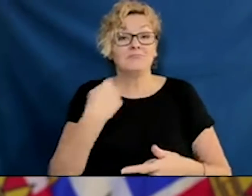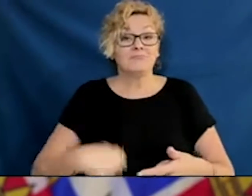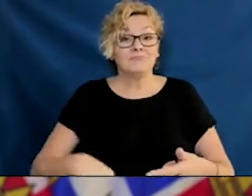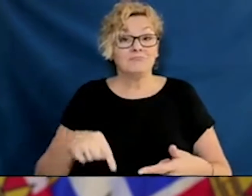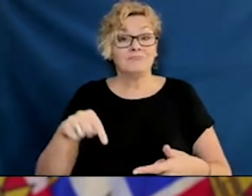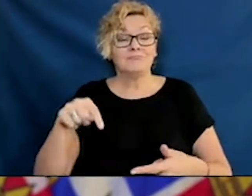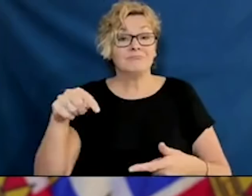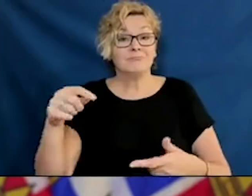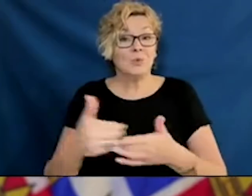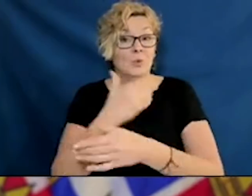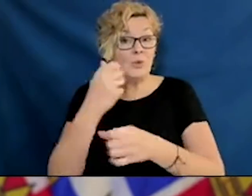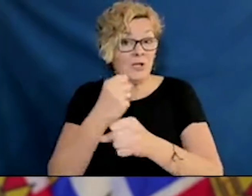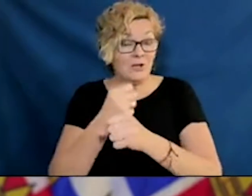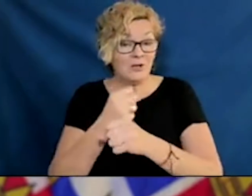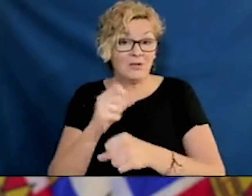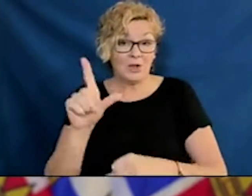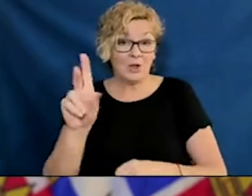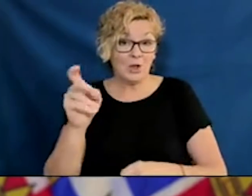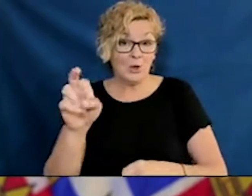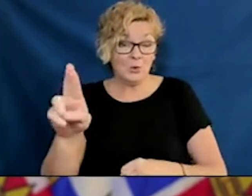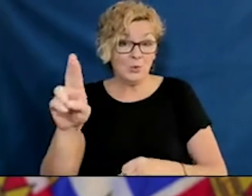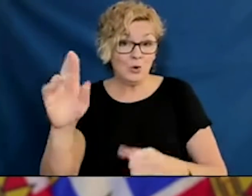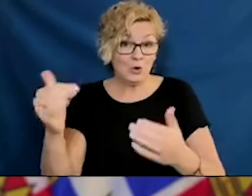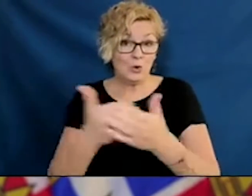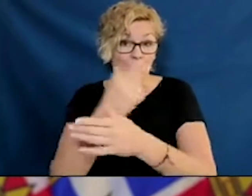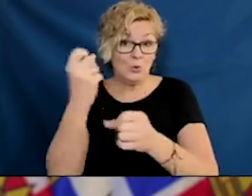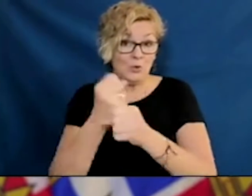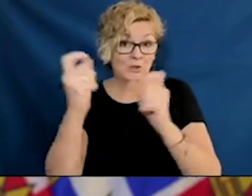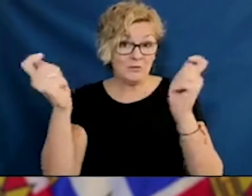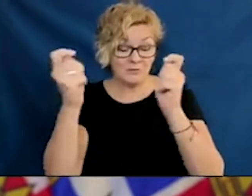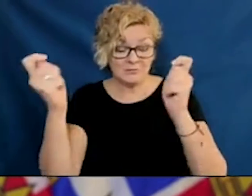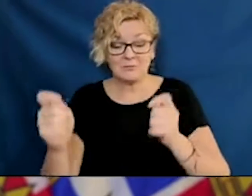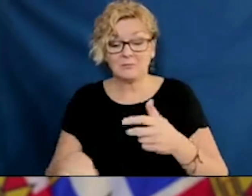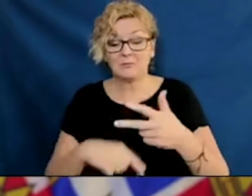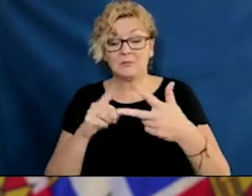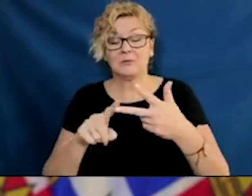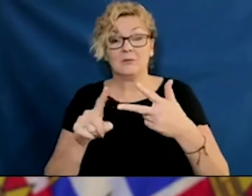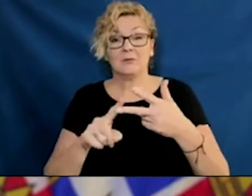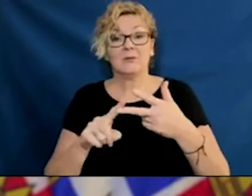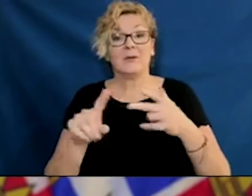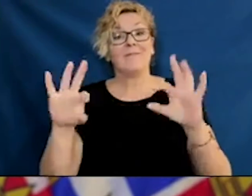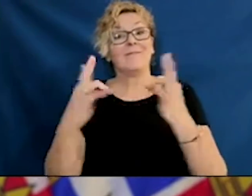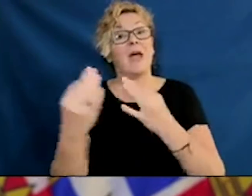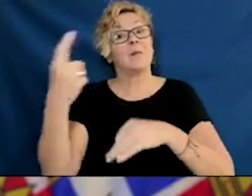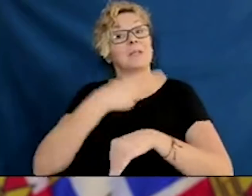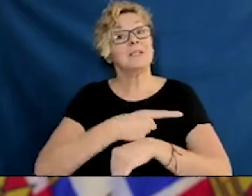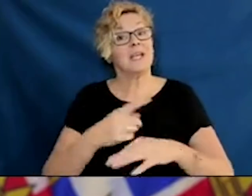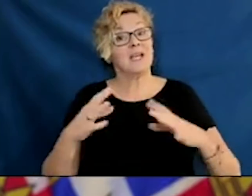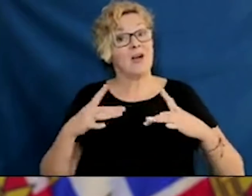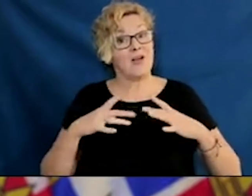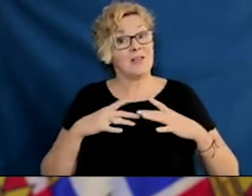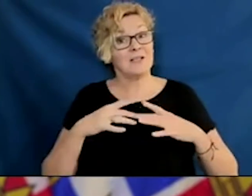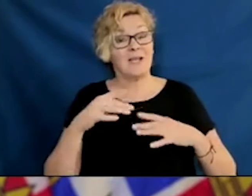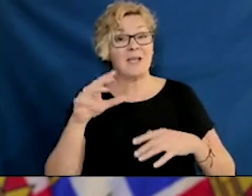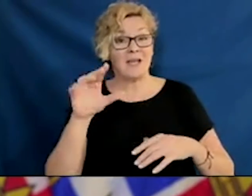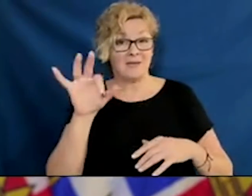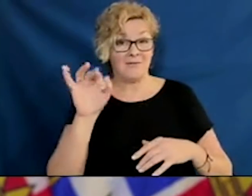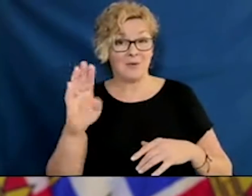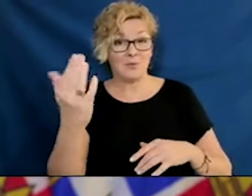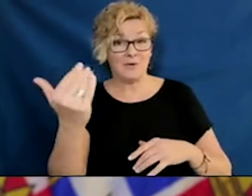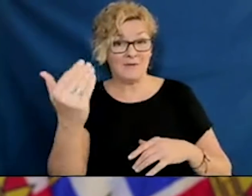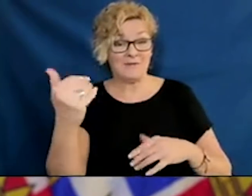we would normally take some time away or get together with friends and family in our homes, at restaurants or bars, or